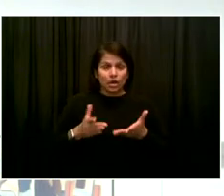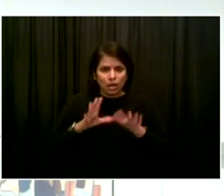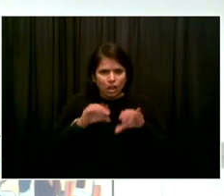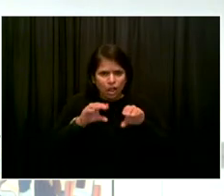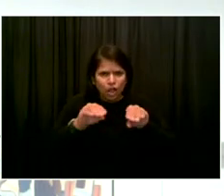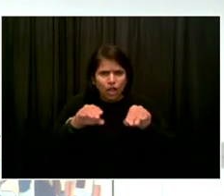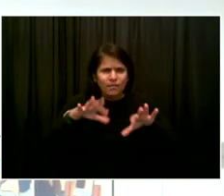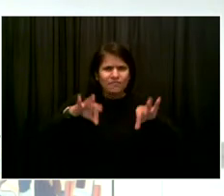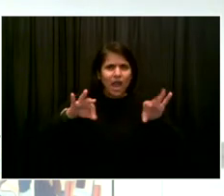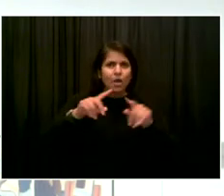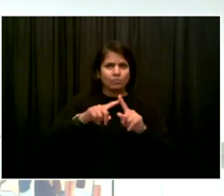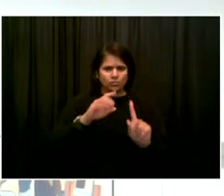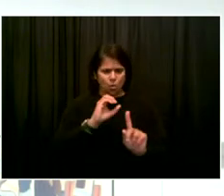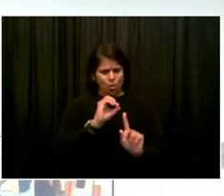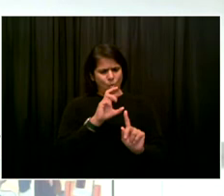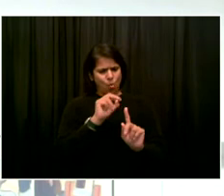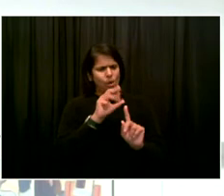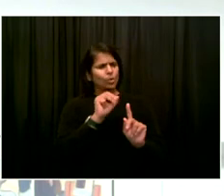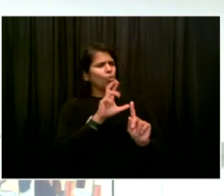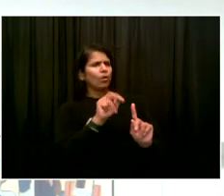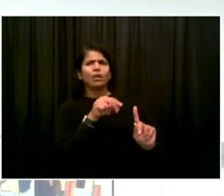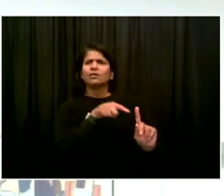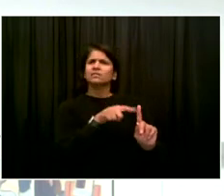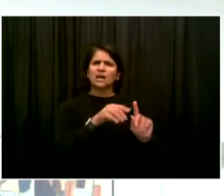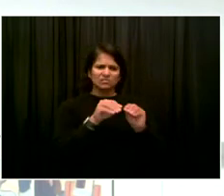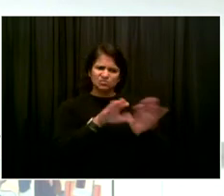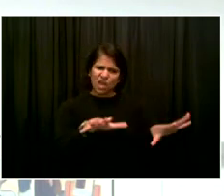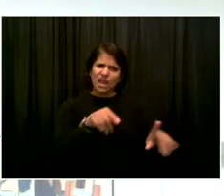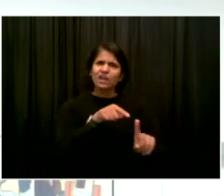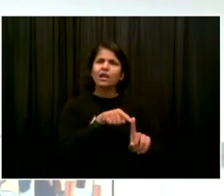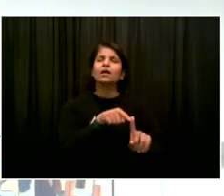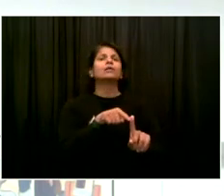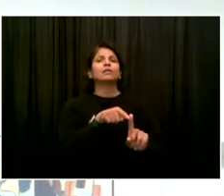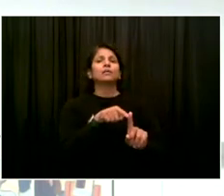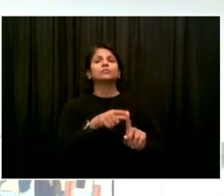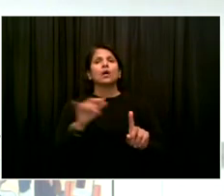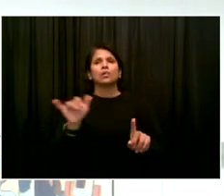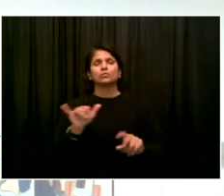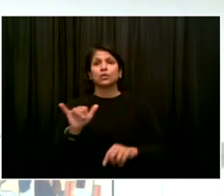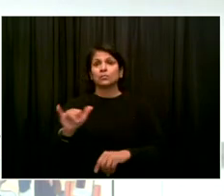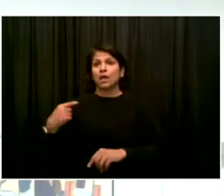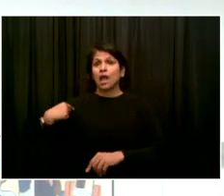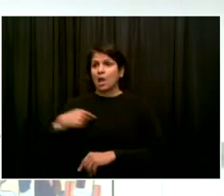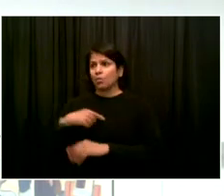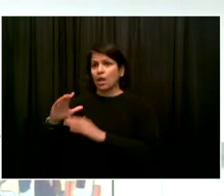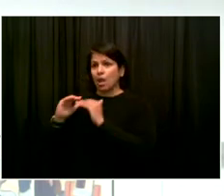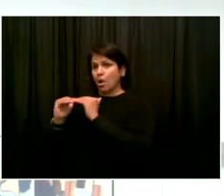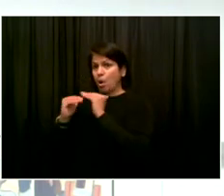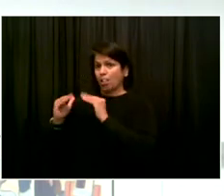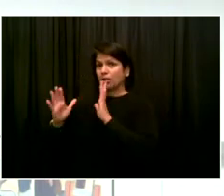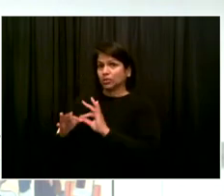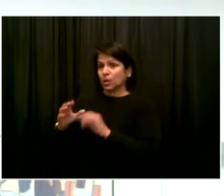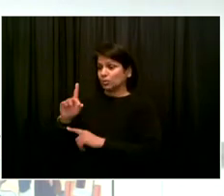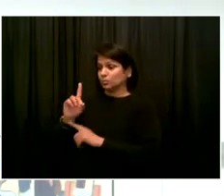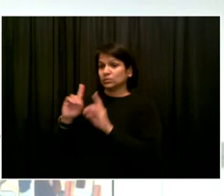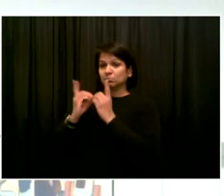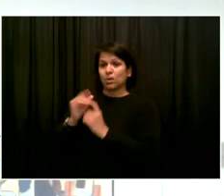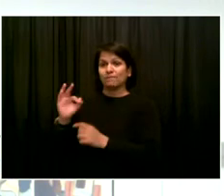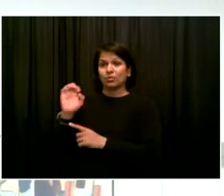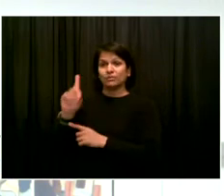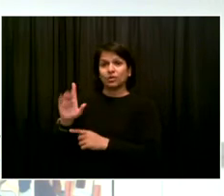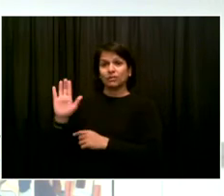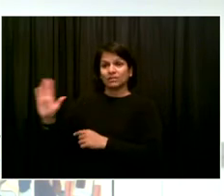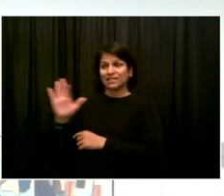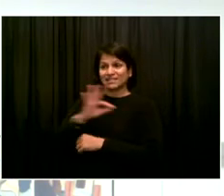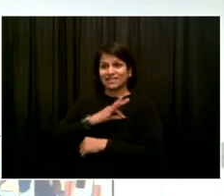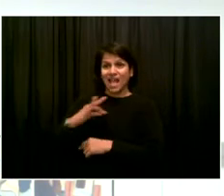is, along with what our colleagues at DOE, the chancellor and all of her staff were hearing from